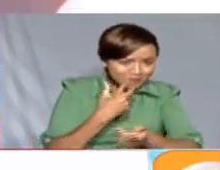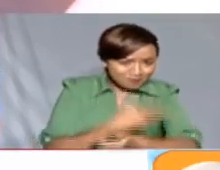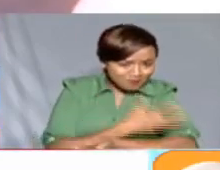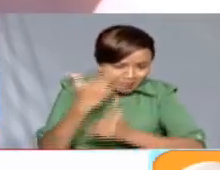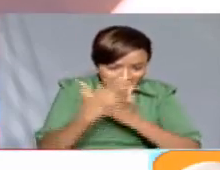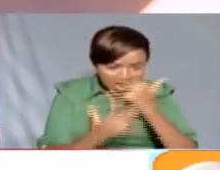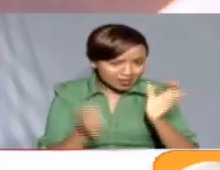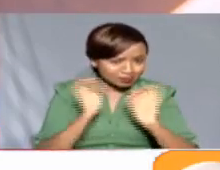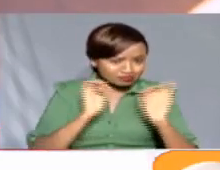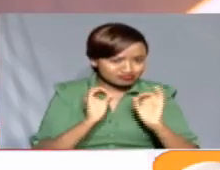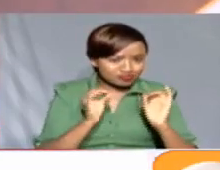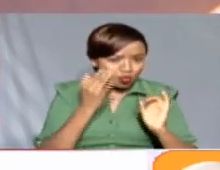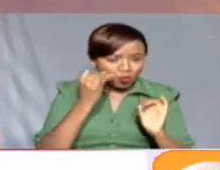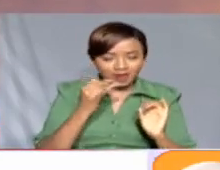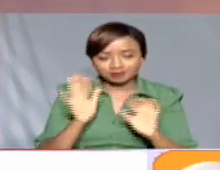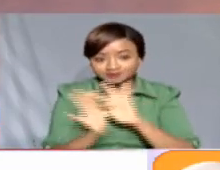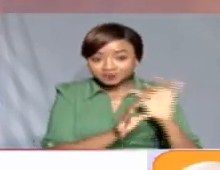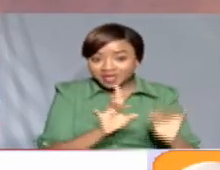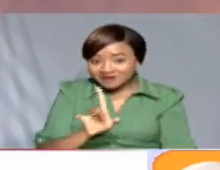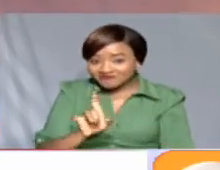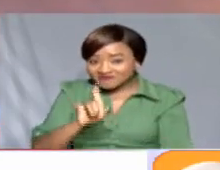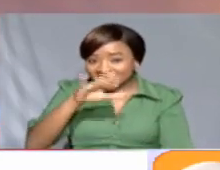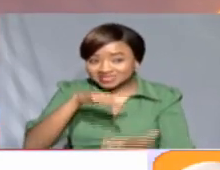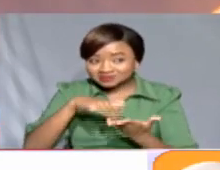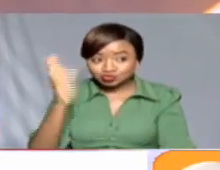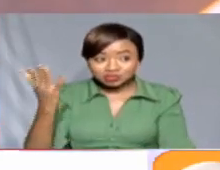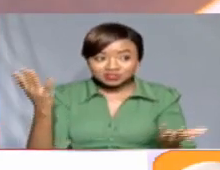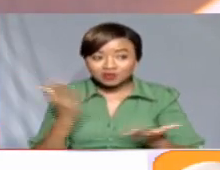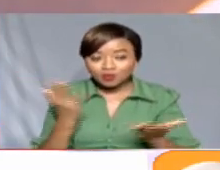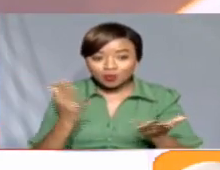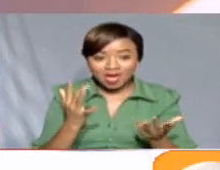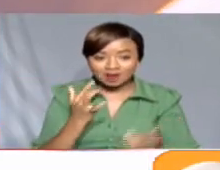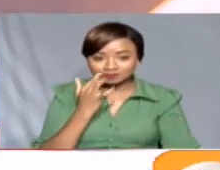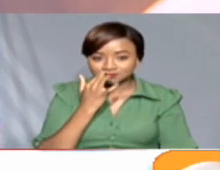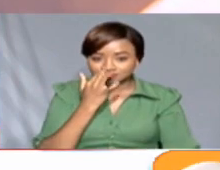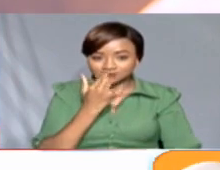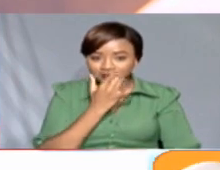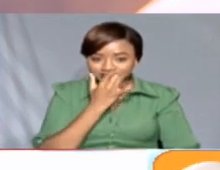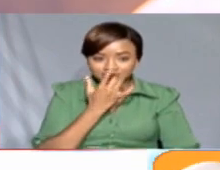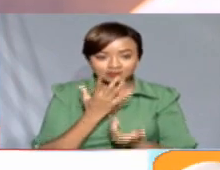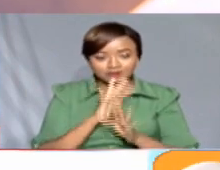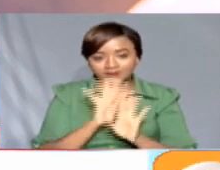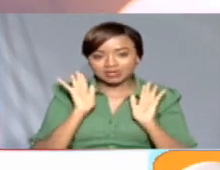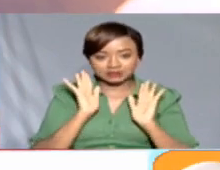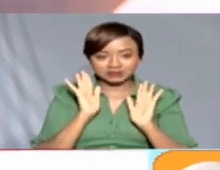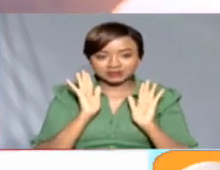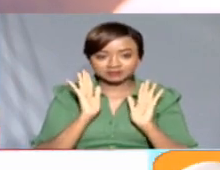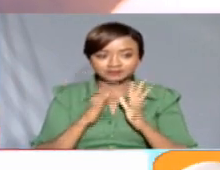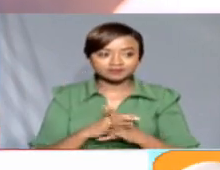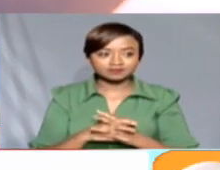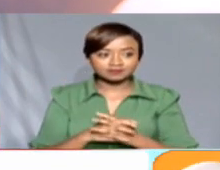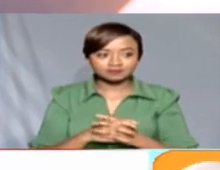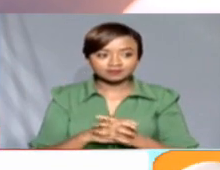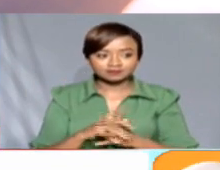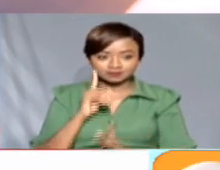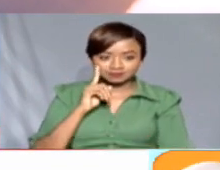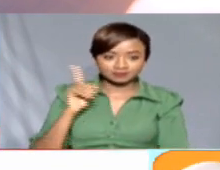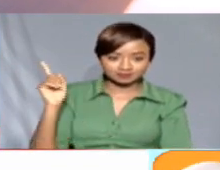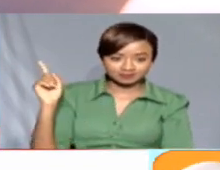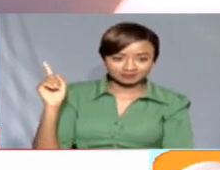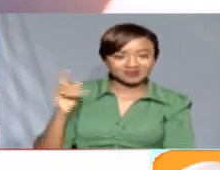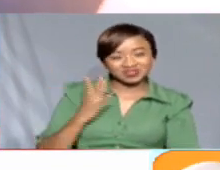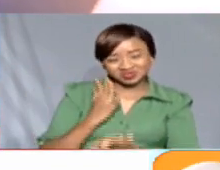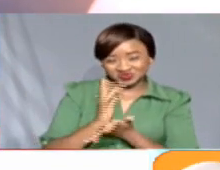sample? That's because the virus is known to reside mostly in the respiratory system. So he's taking that. It's a